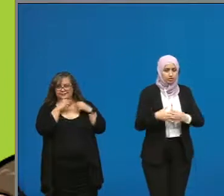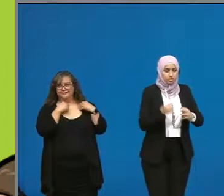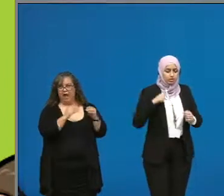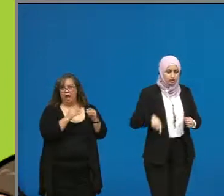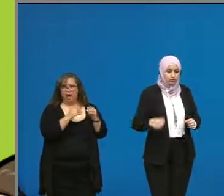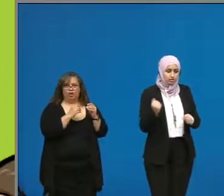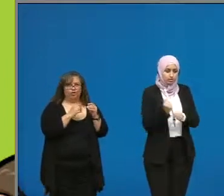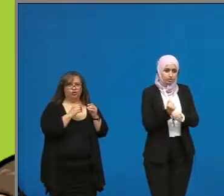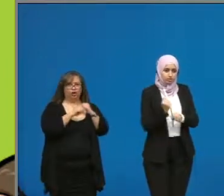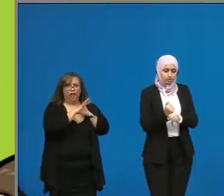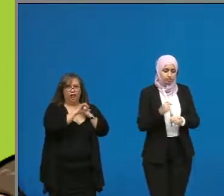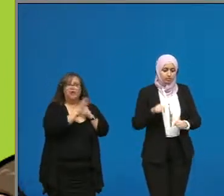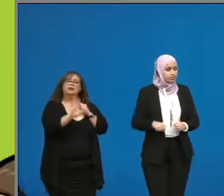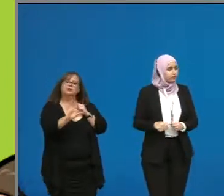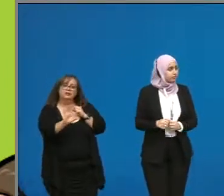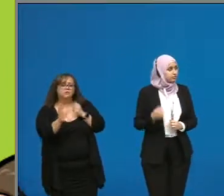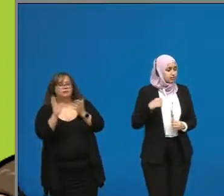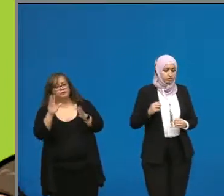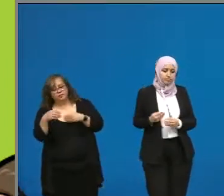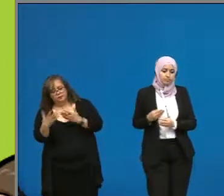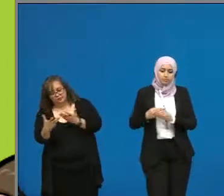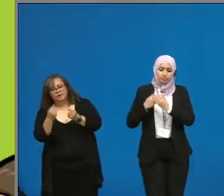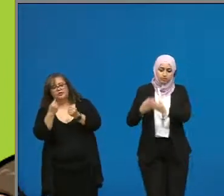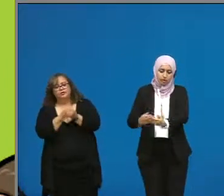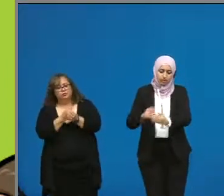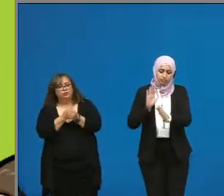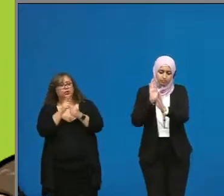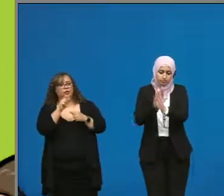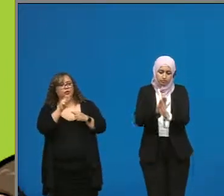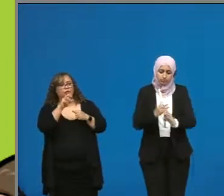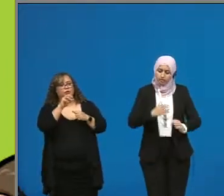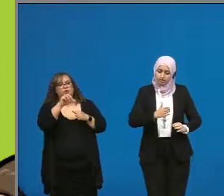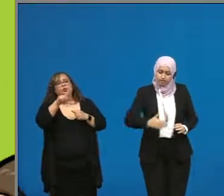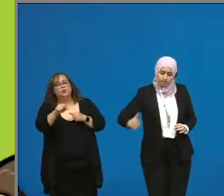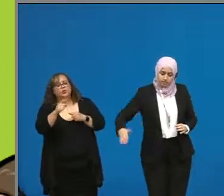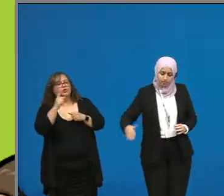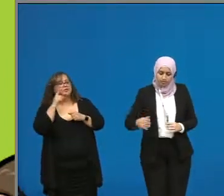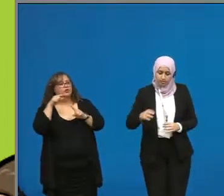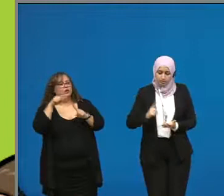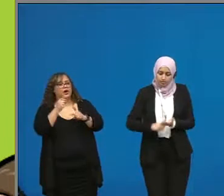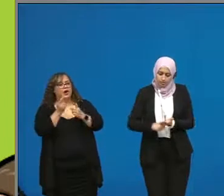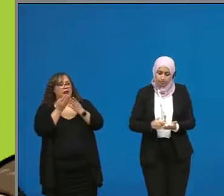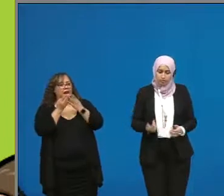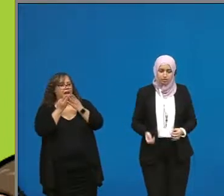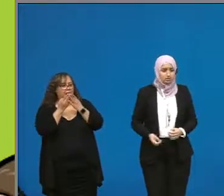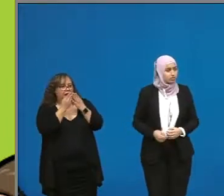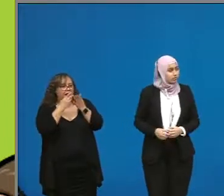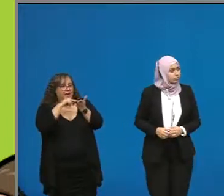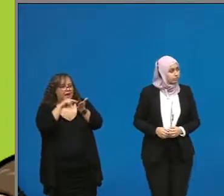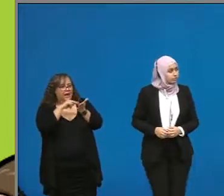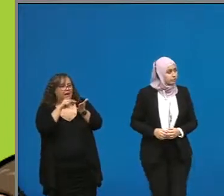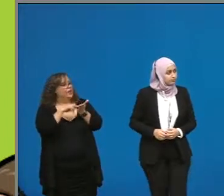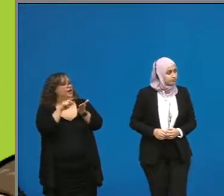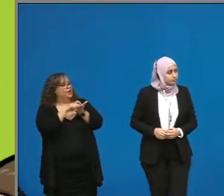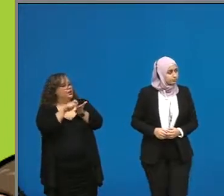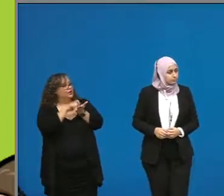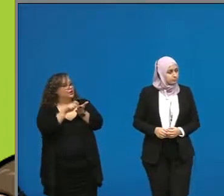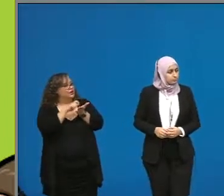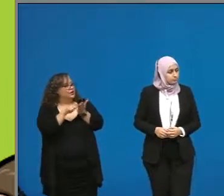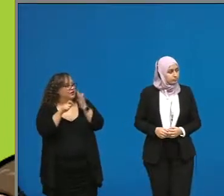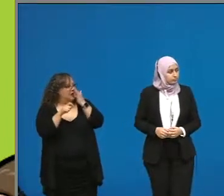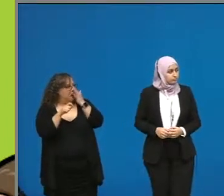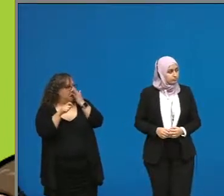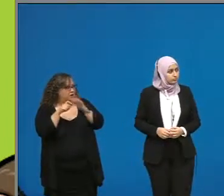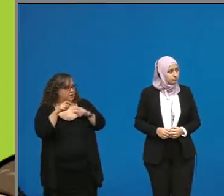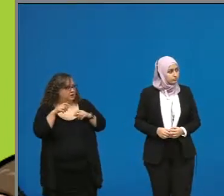tools that help students with both literacy and maths worldwide. We have about 20 million users worldwide with two products called Read and